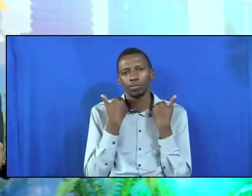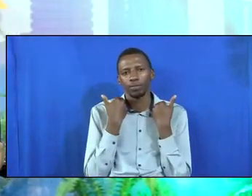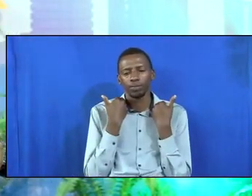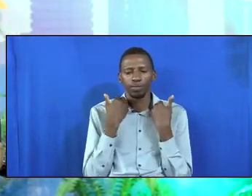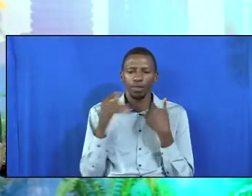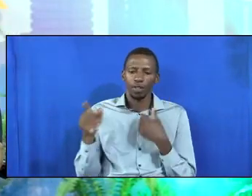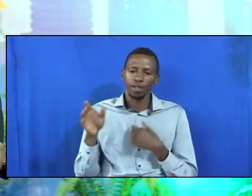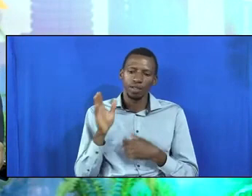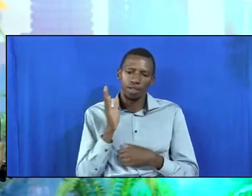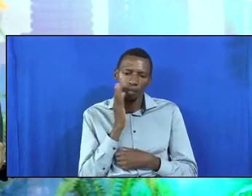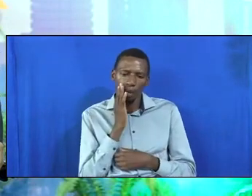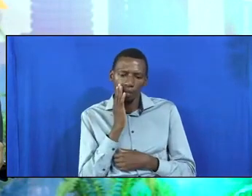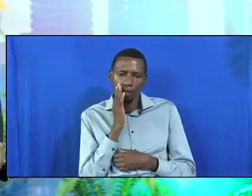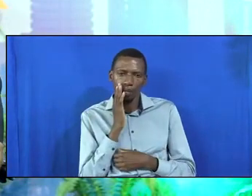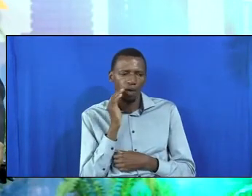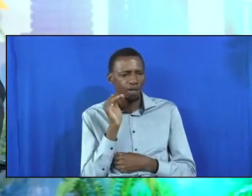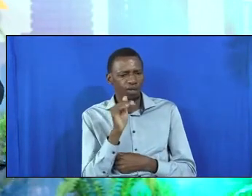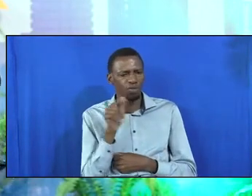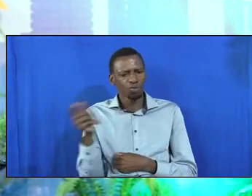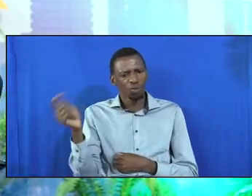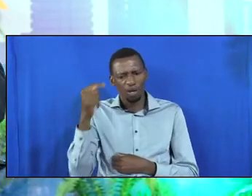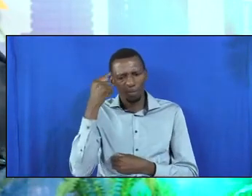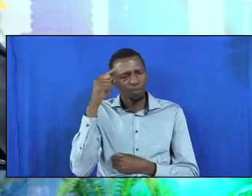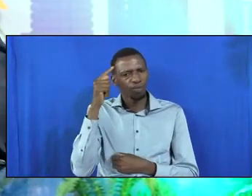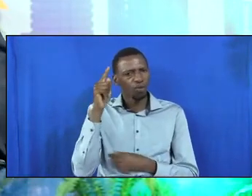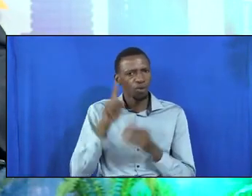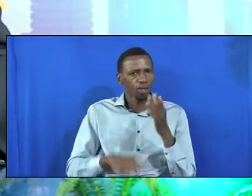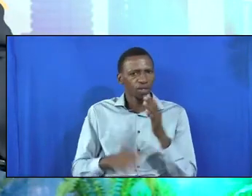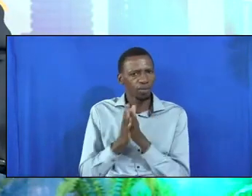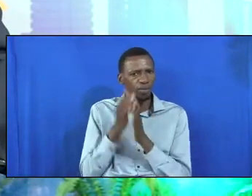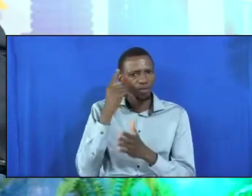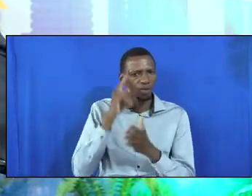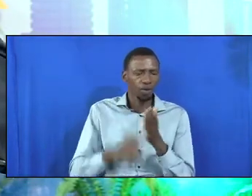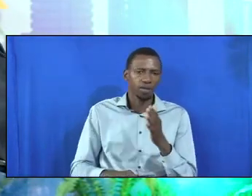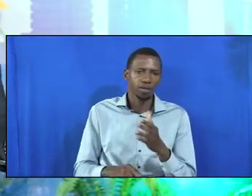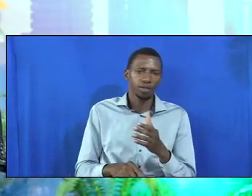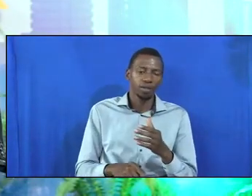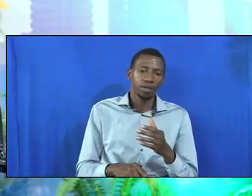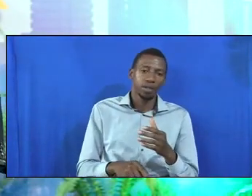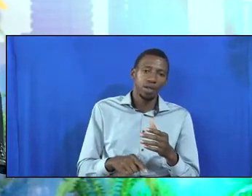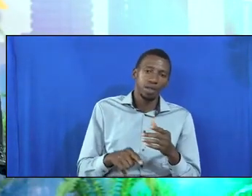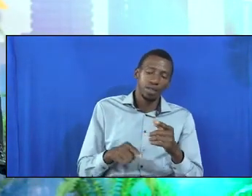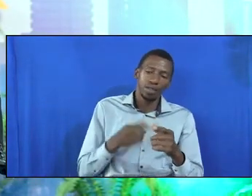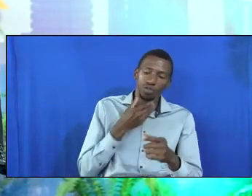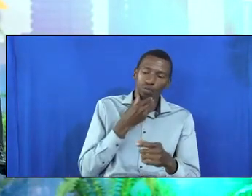are you coming to pray for anyway? She said, you know, daddy promised me a car.